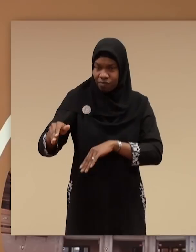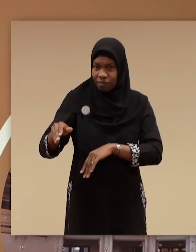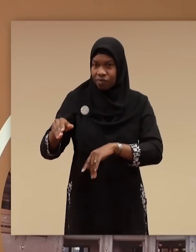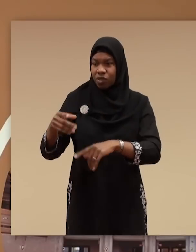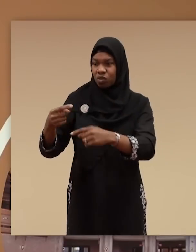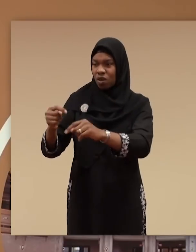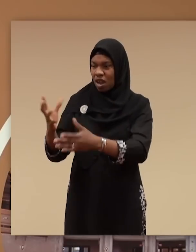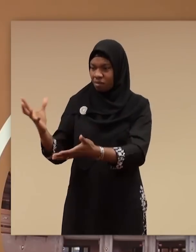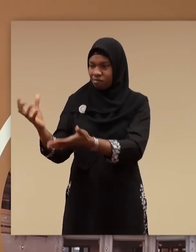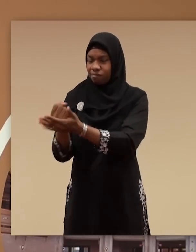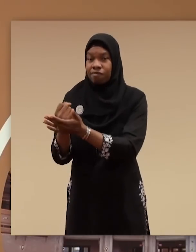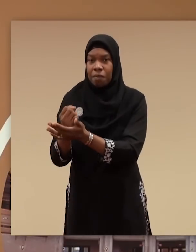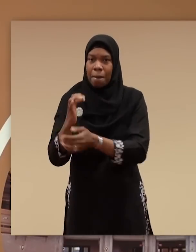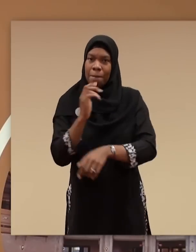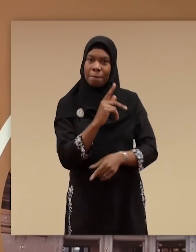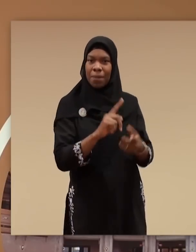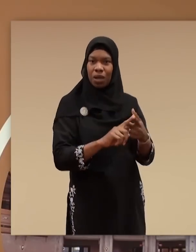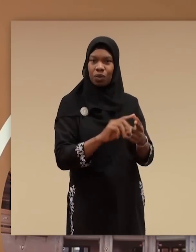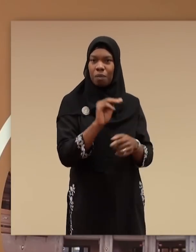Muslim enjoyed